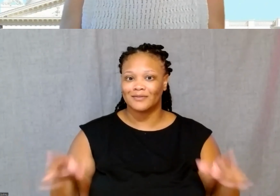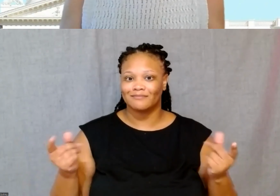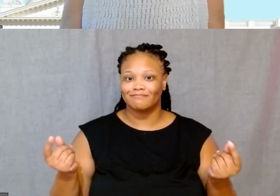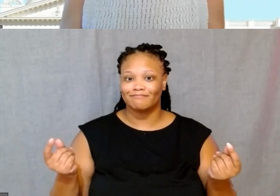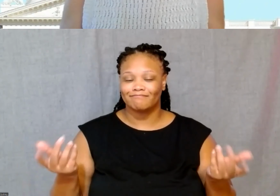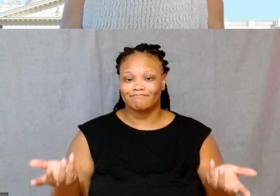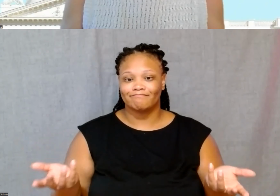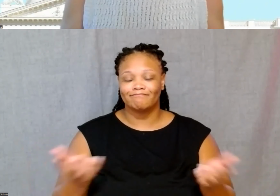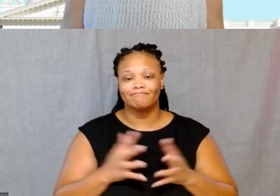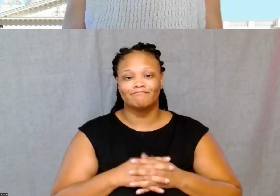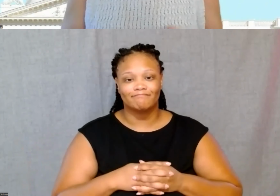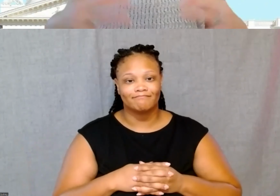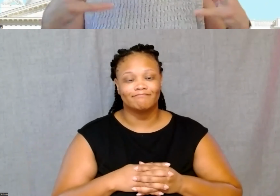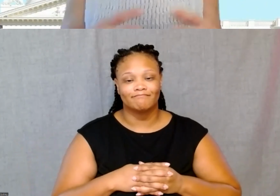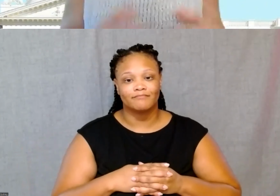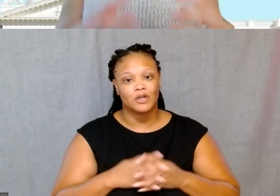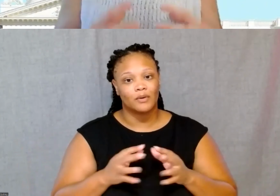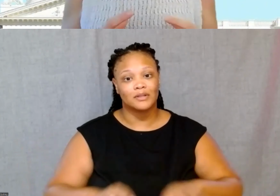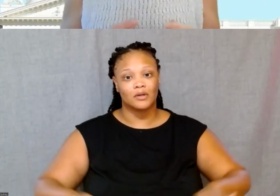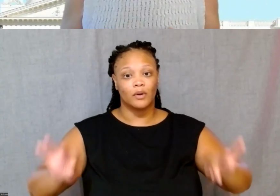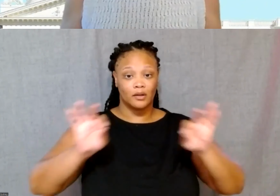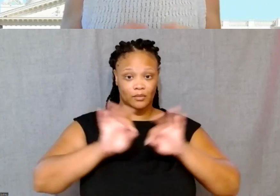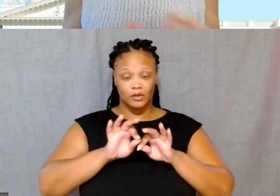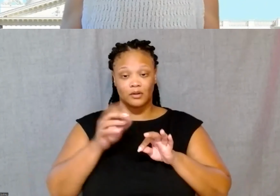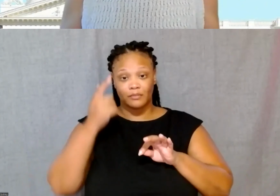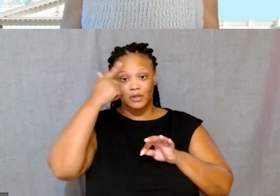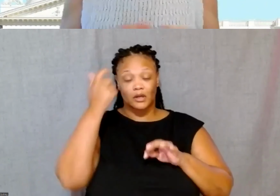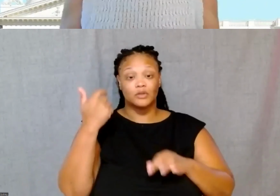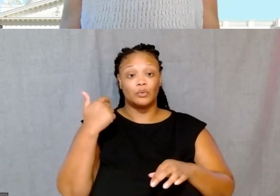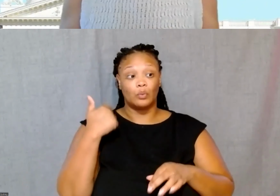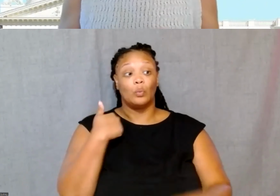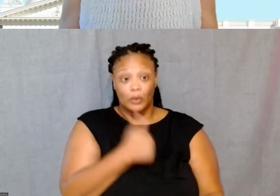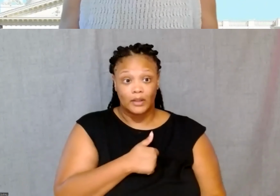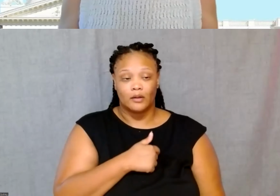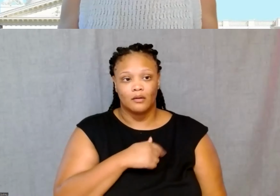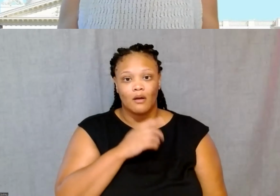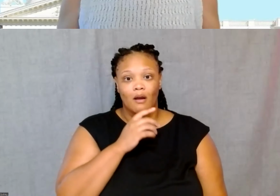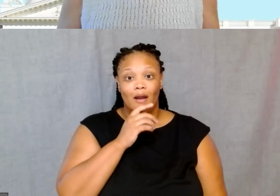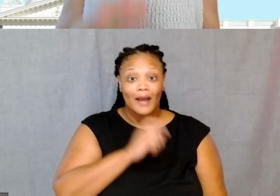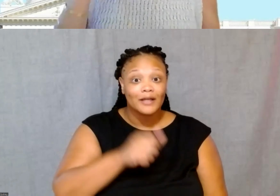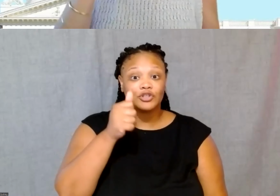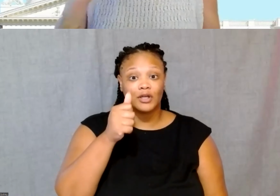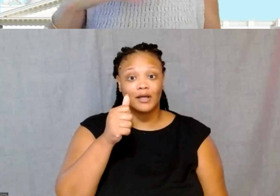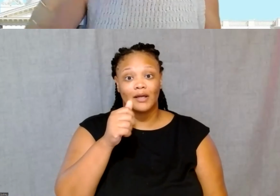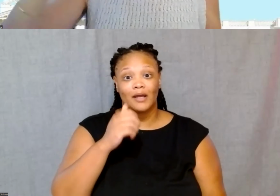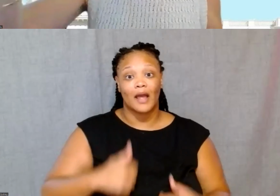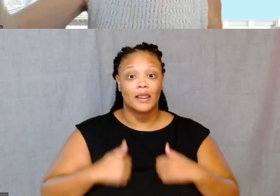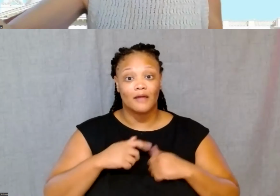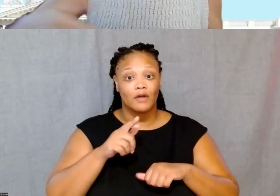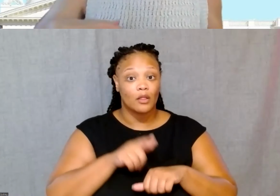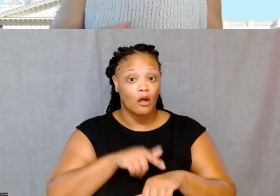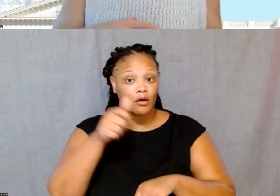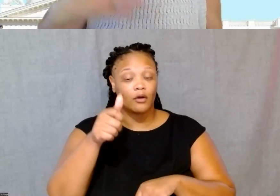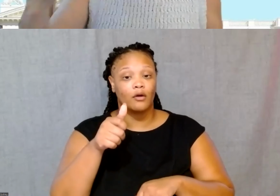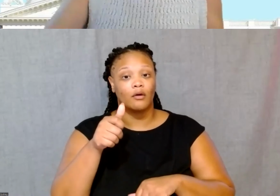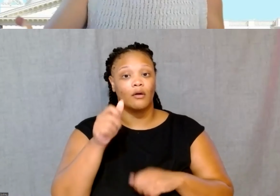it's incredibly important, because not only are we aging and living longer and coming across a